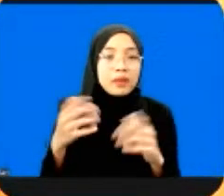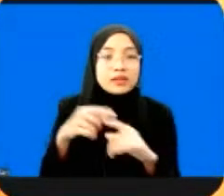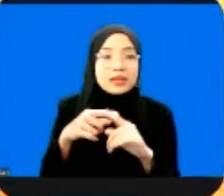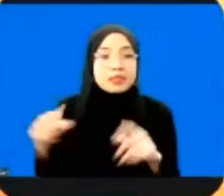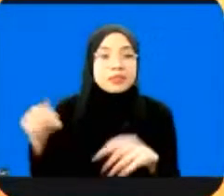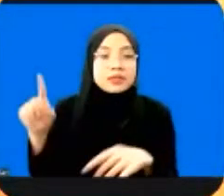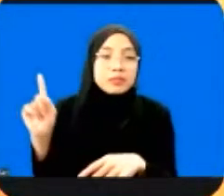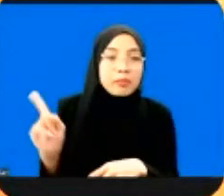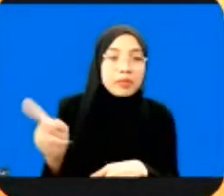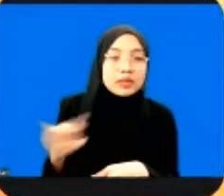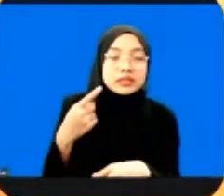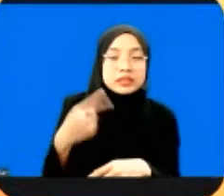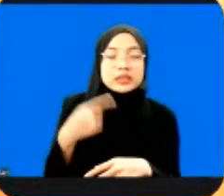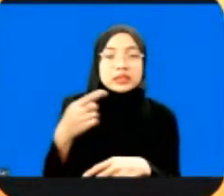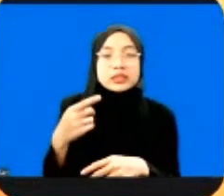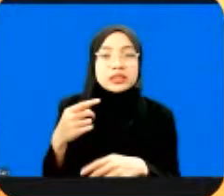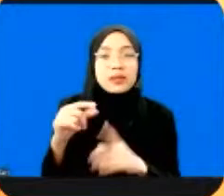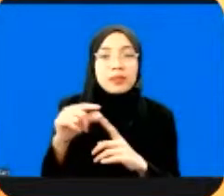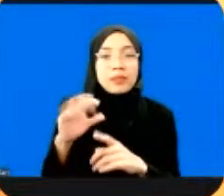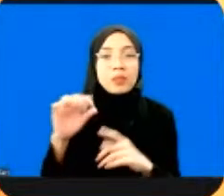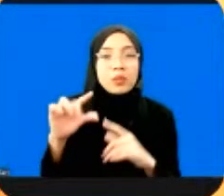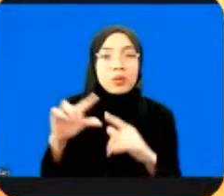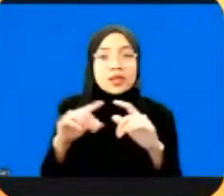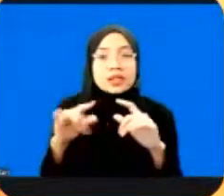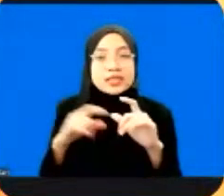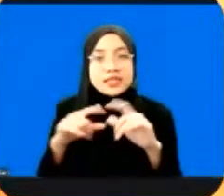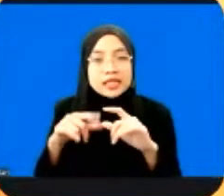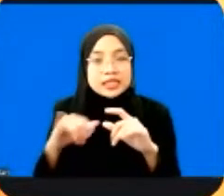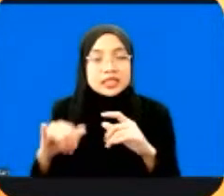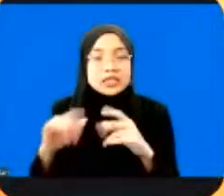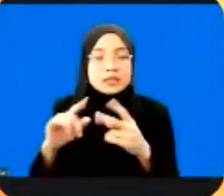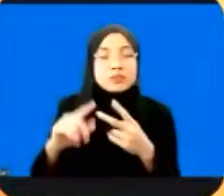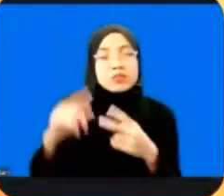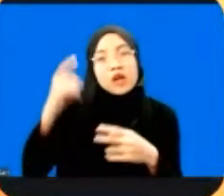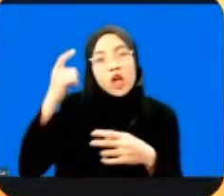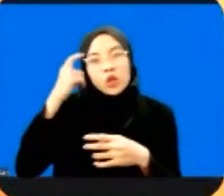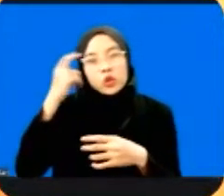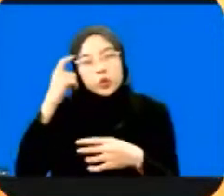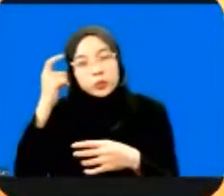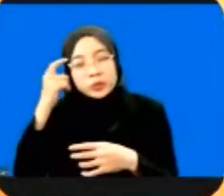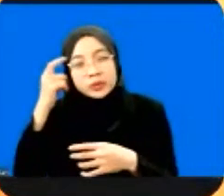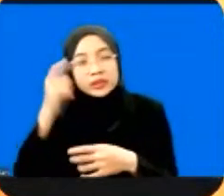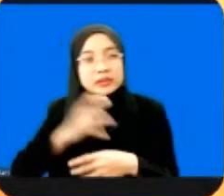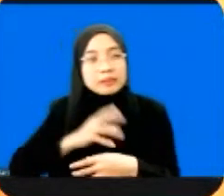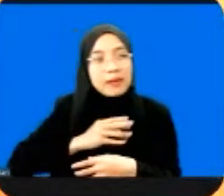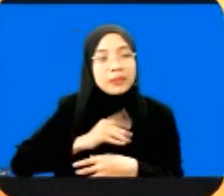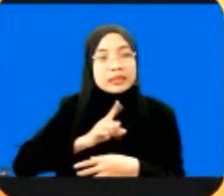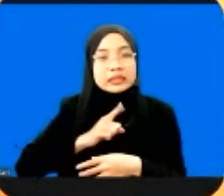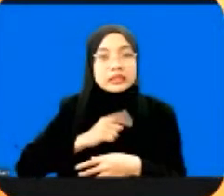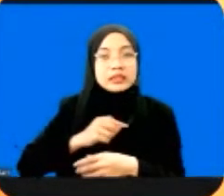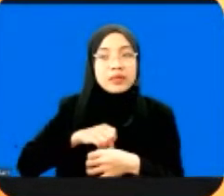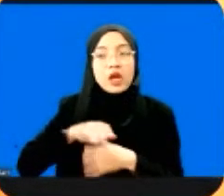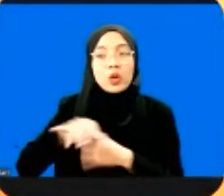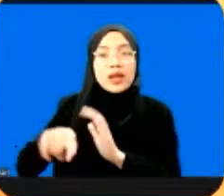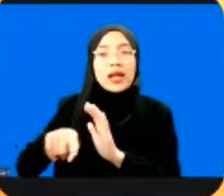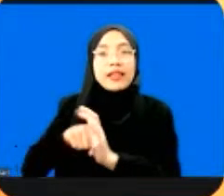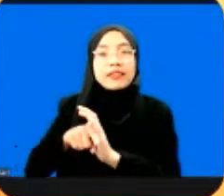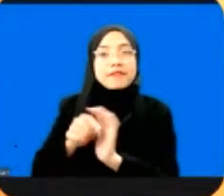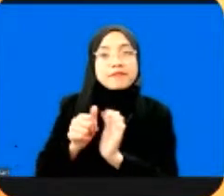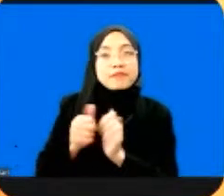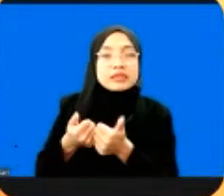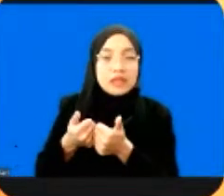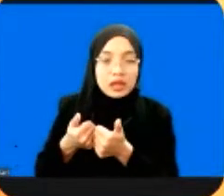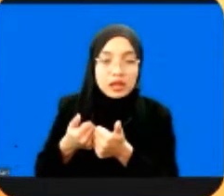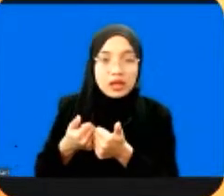polarization assumption can create a very negative impact on some of the development program,